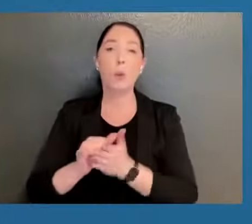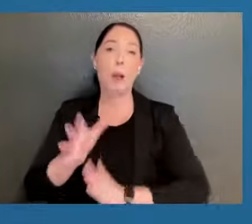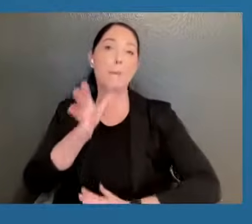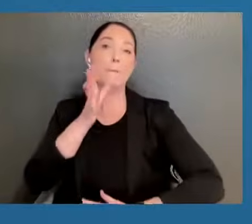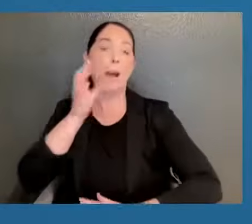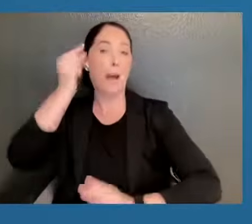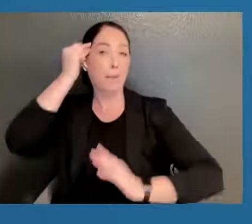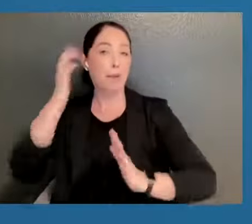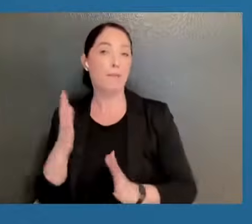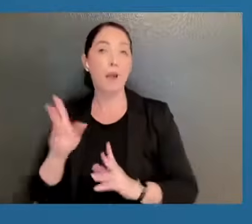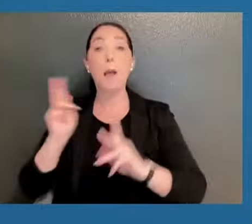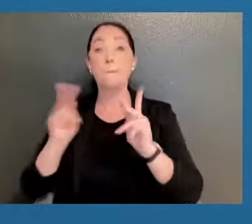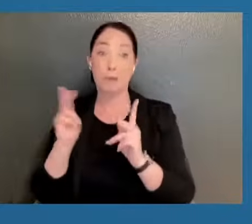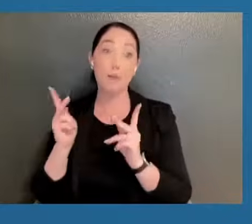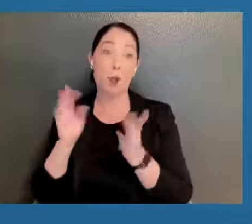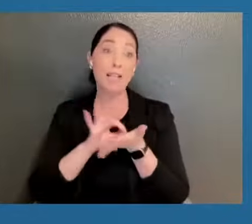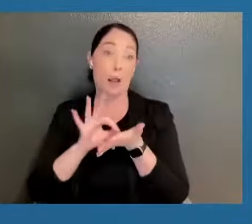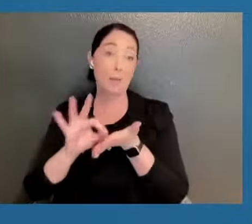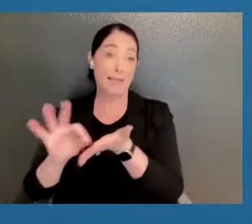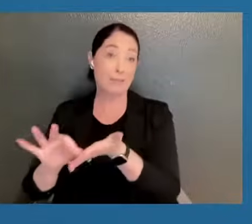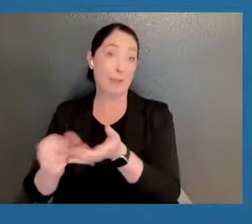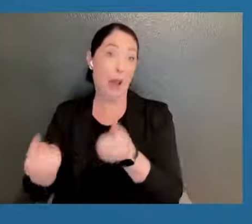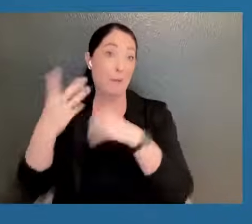track of that all across the state.